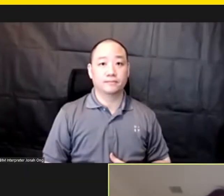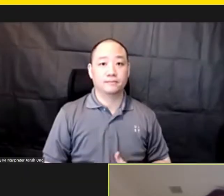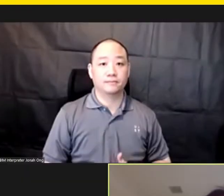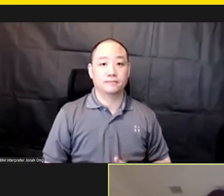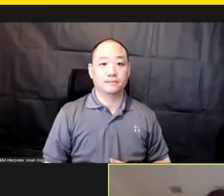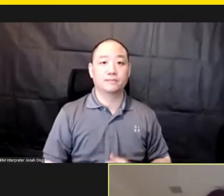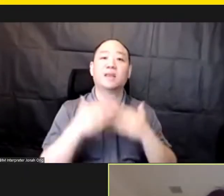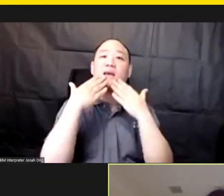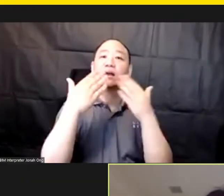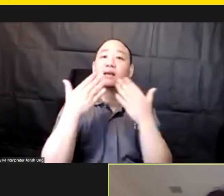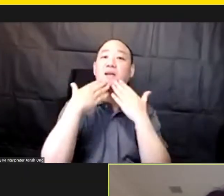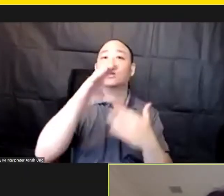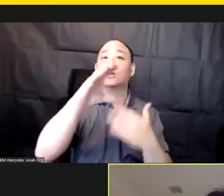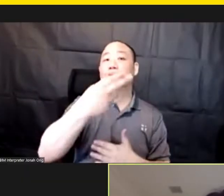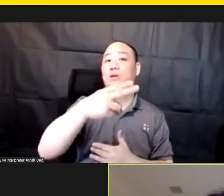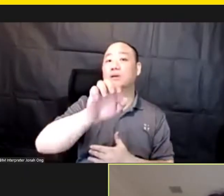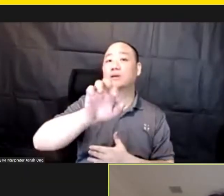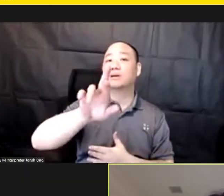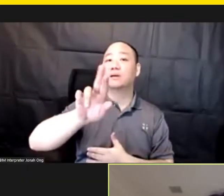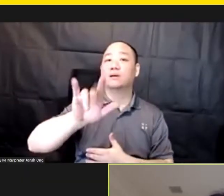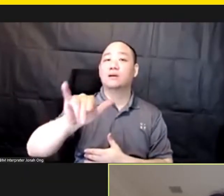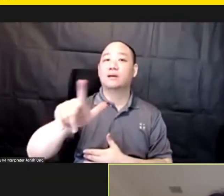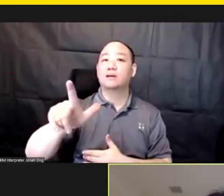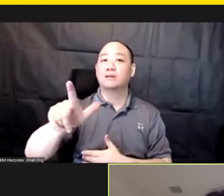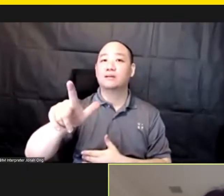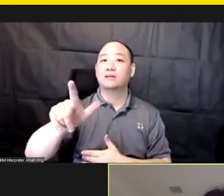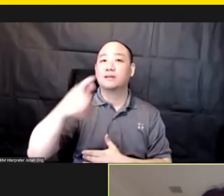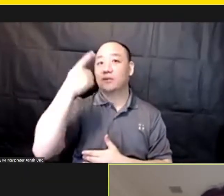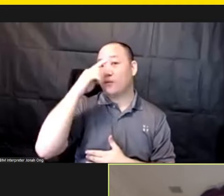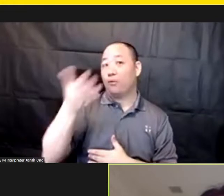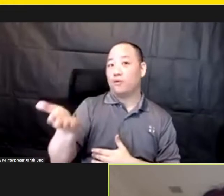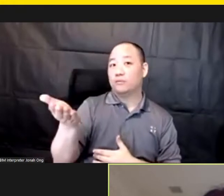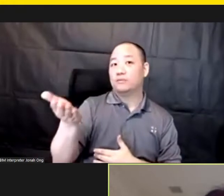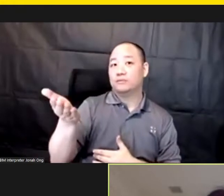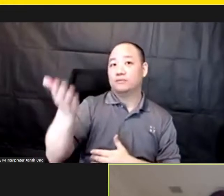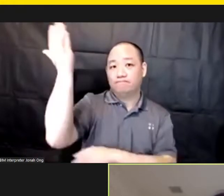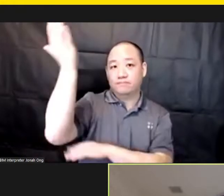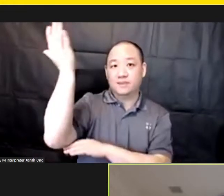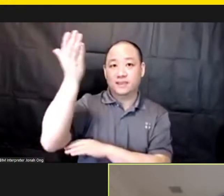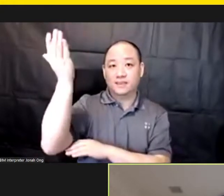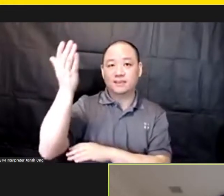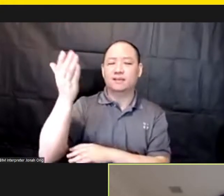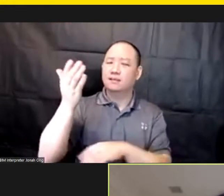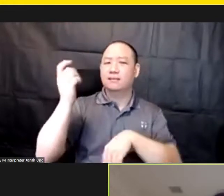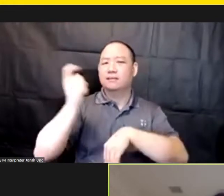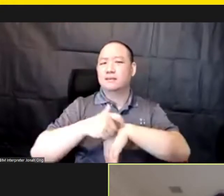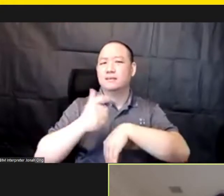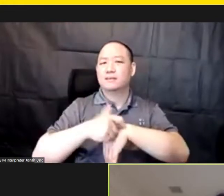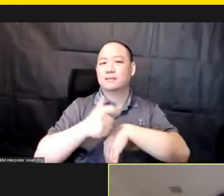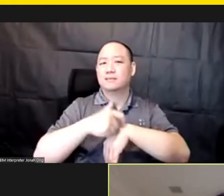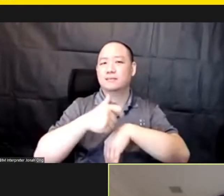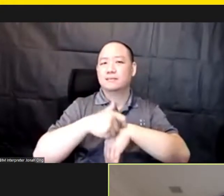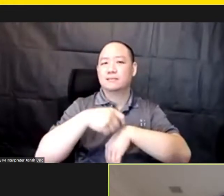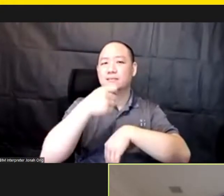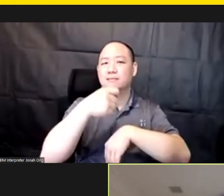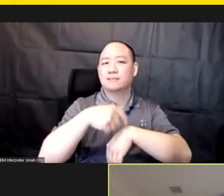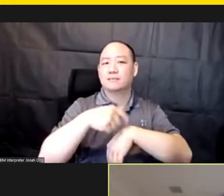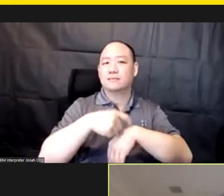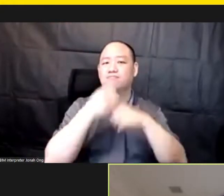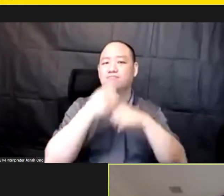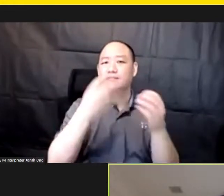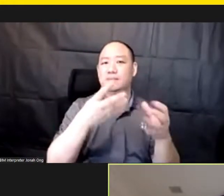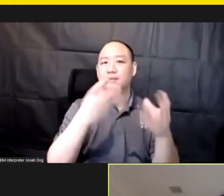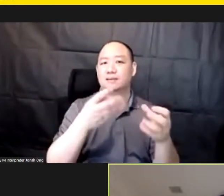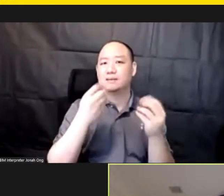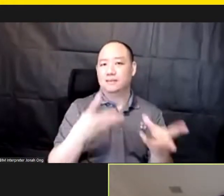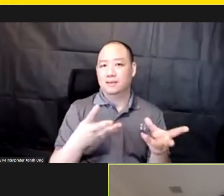presentation. Obviously, as what we've heard, we spend a lot, we spend the most in Malaysia and enrollment is